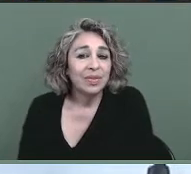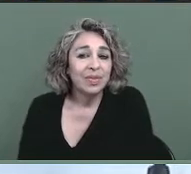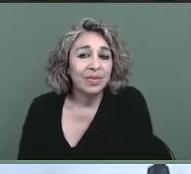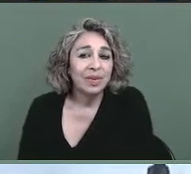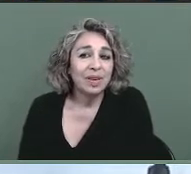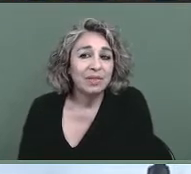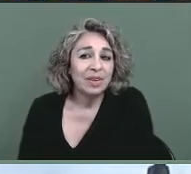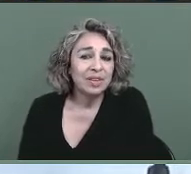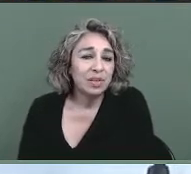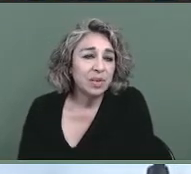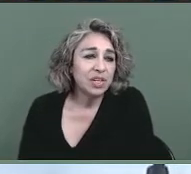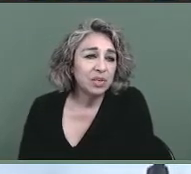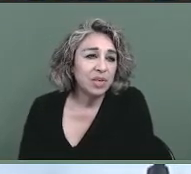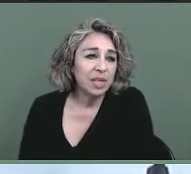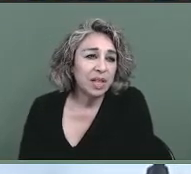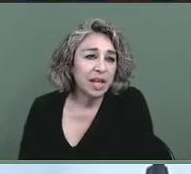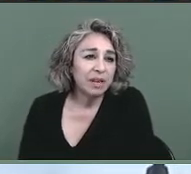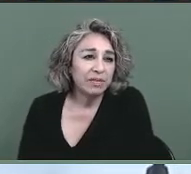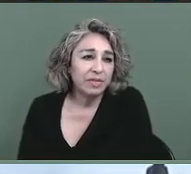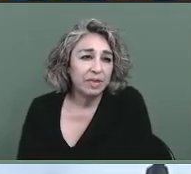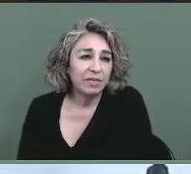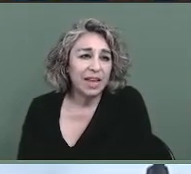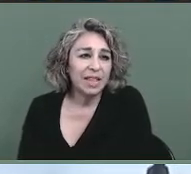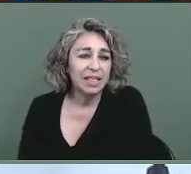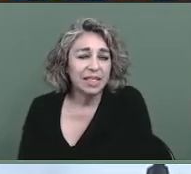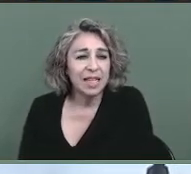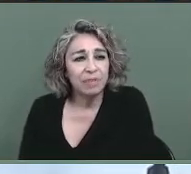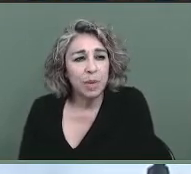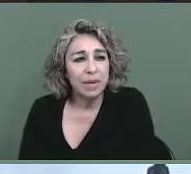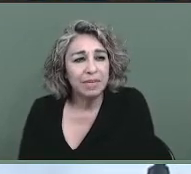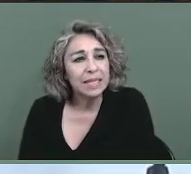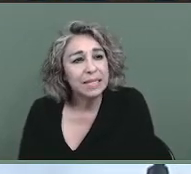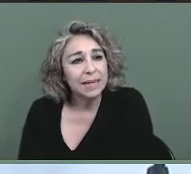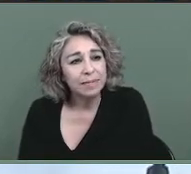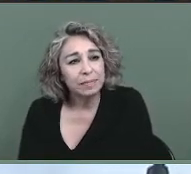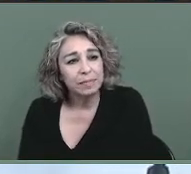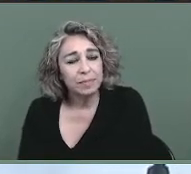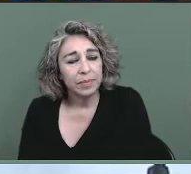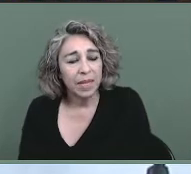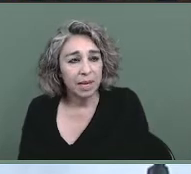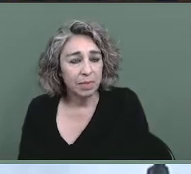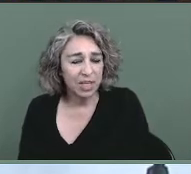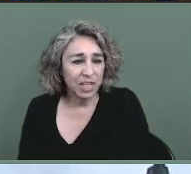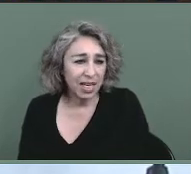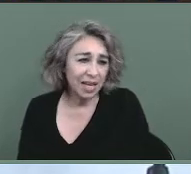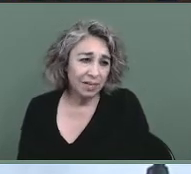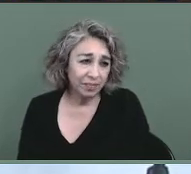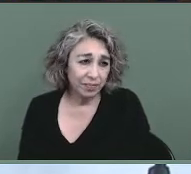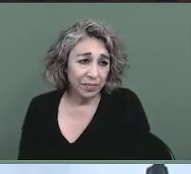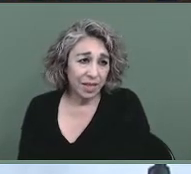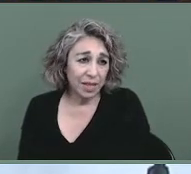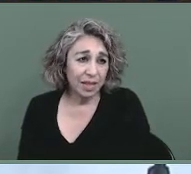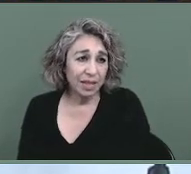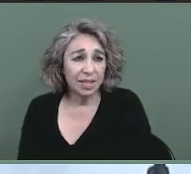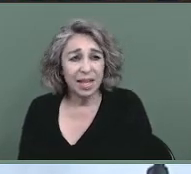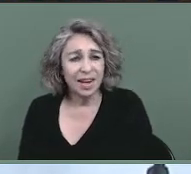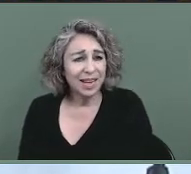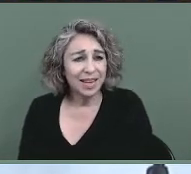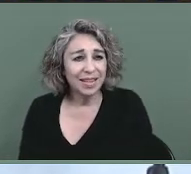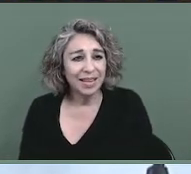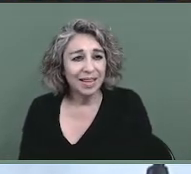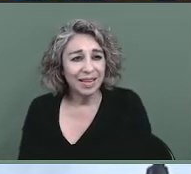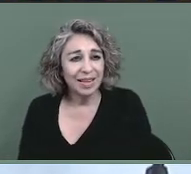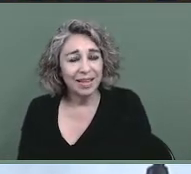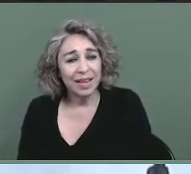if there's a region with a lot of violence like Bonavista in a pachinko the other